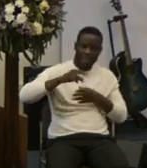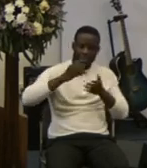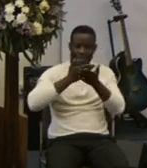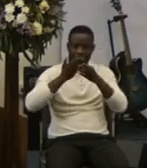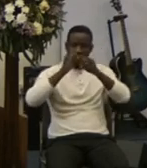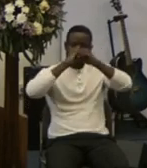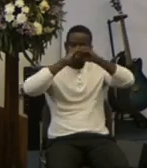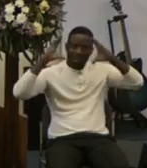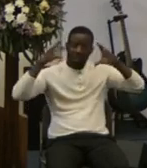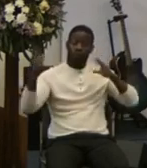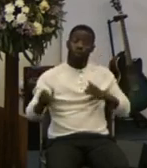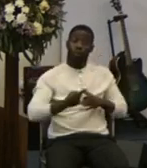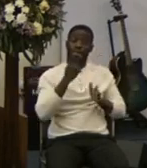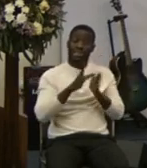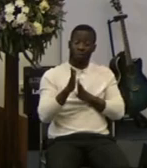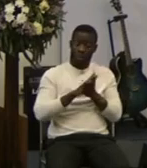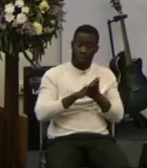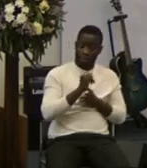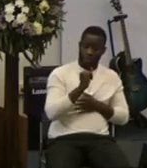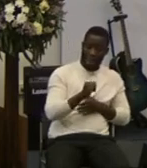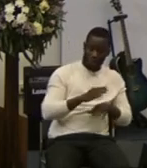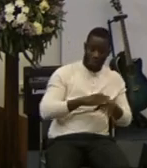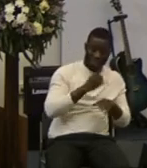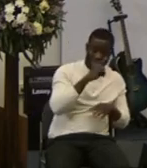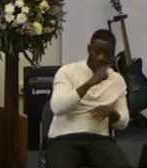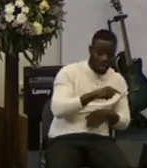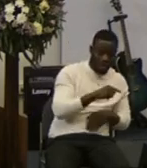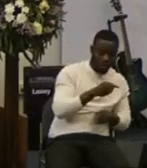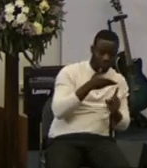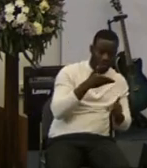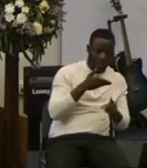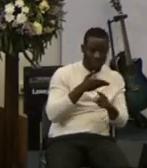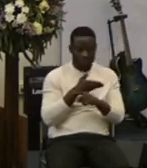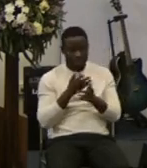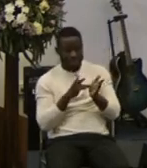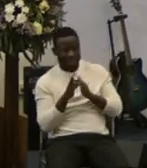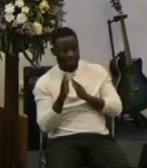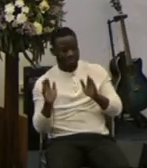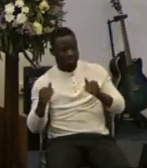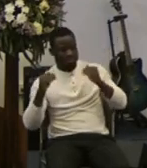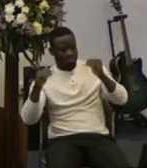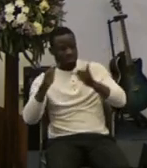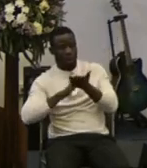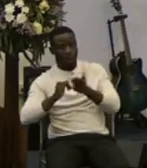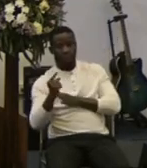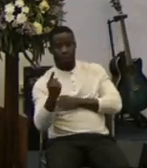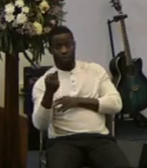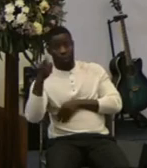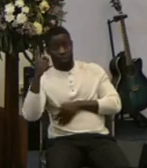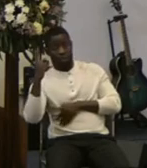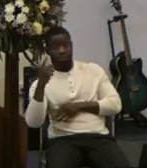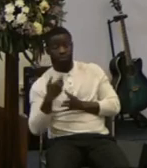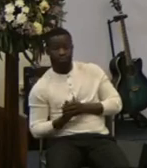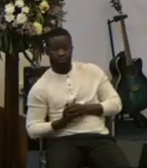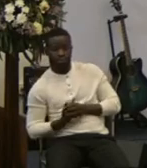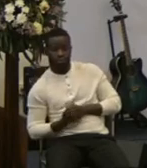portrait of who even the evil spirit acknowledges, the Holy One of God. And